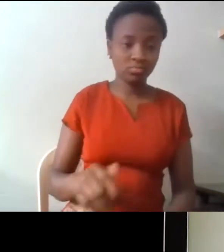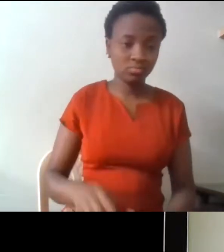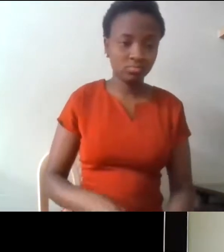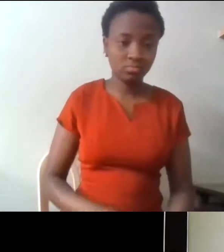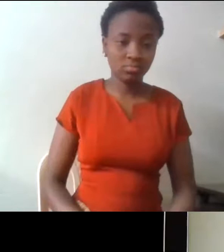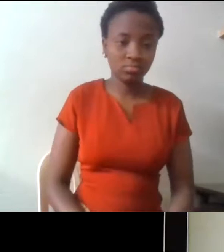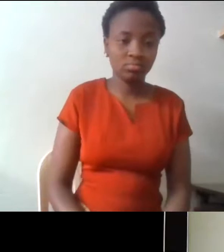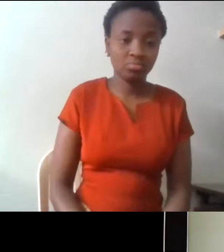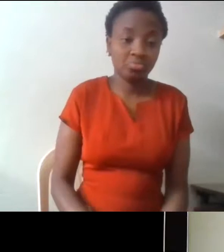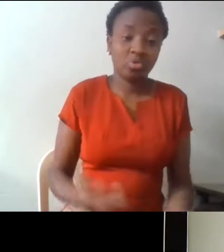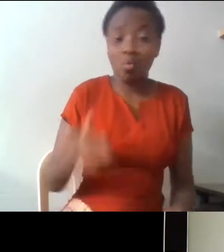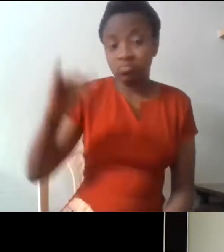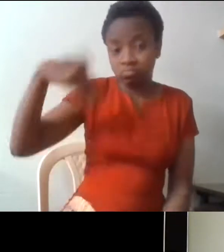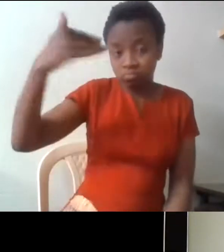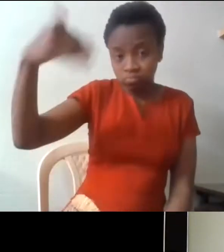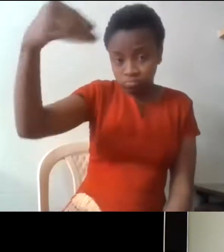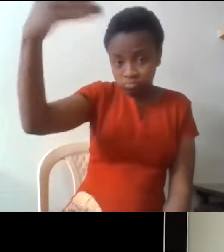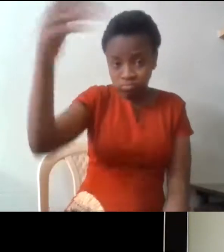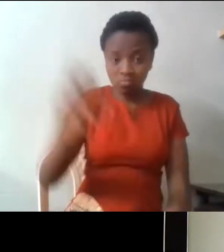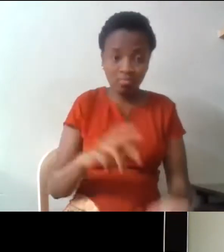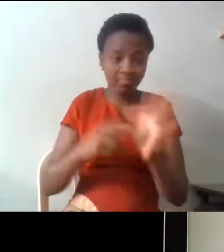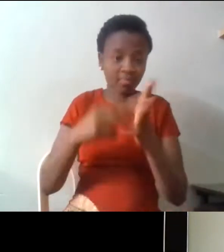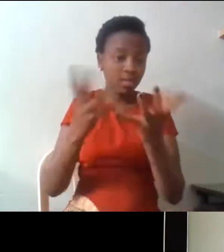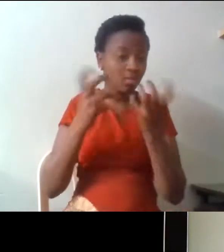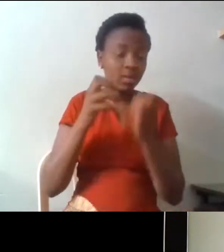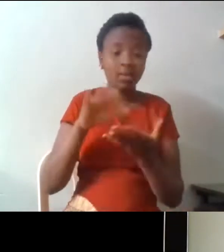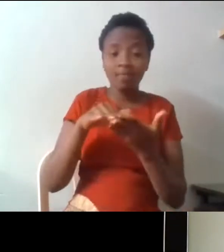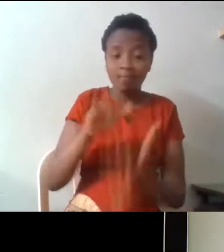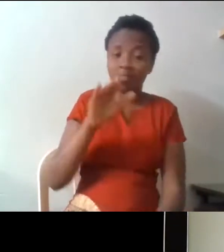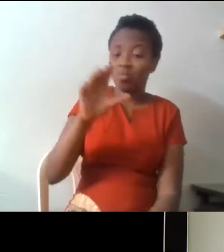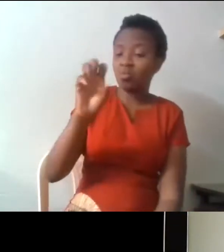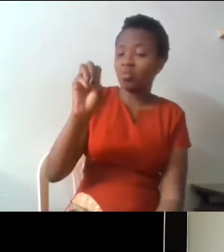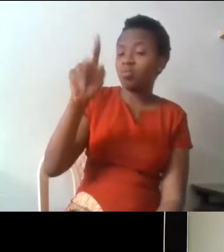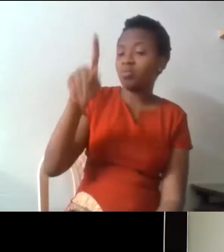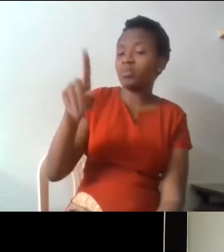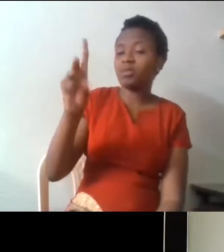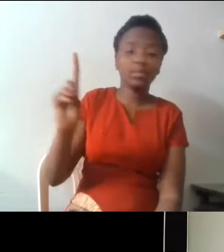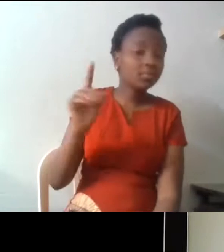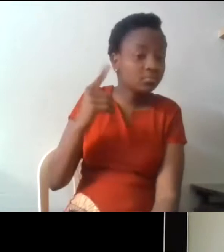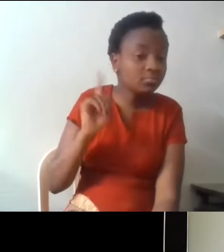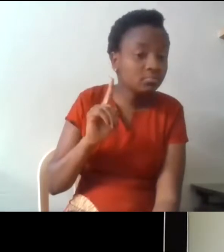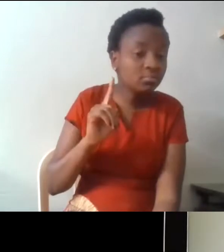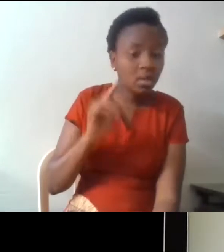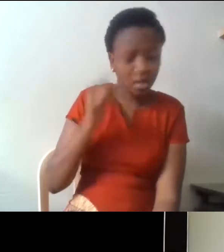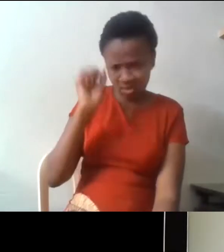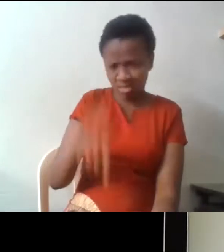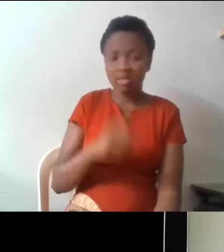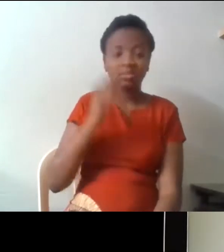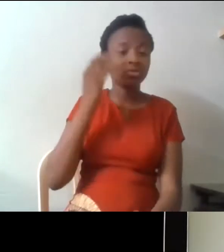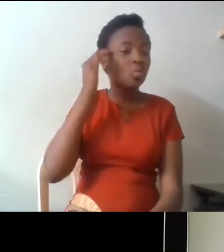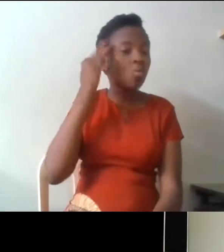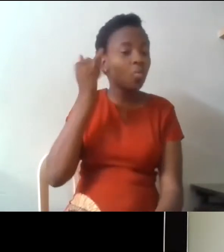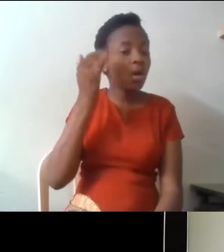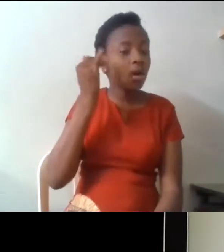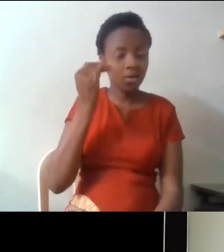will we need more active OPDs? We will need more active OPDs in ensuring no one is left behind. So what could be the role